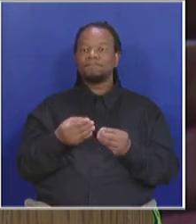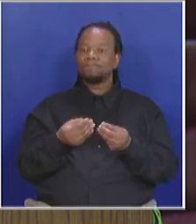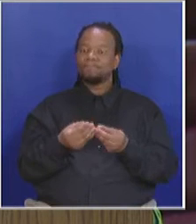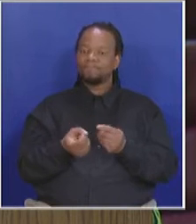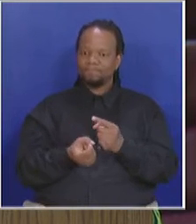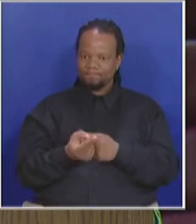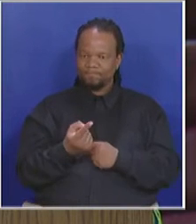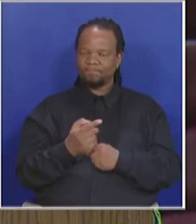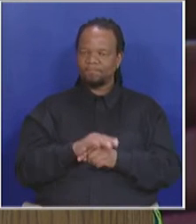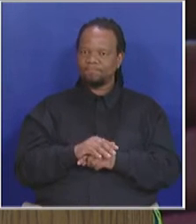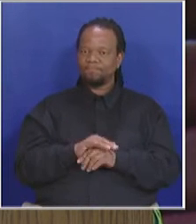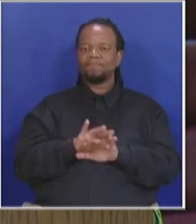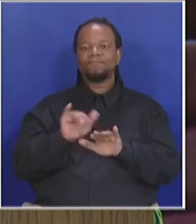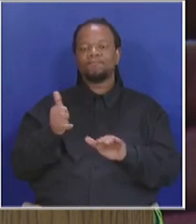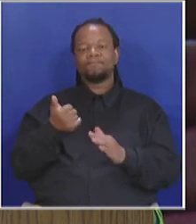Motions of privilege